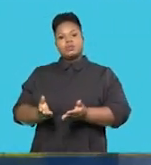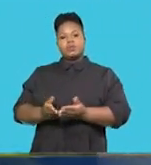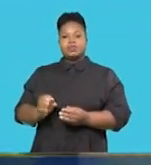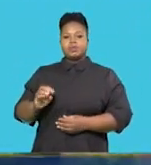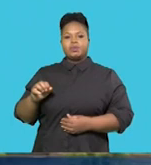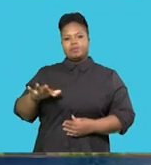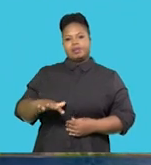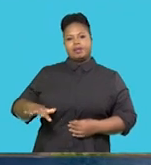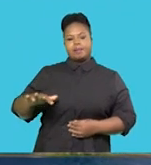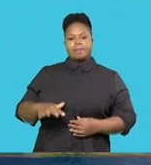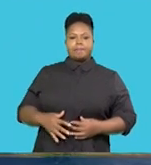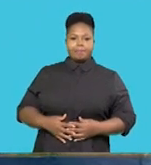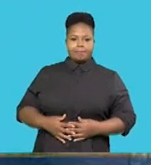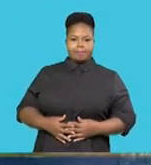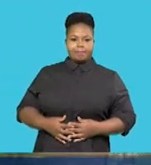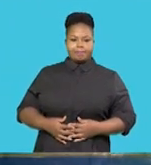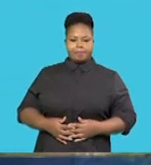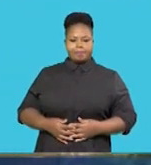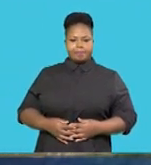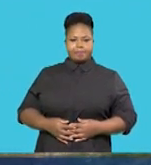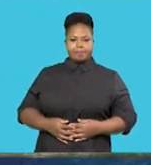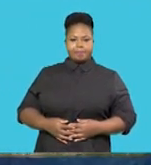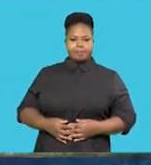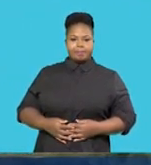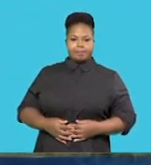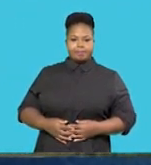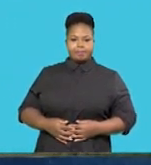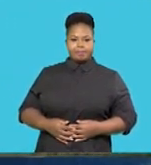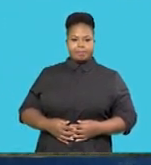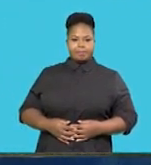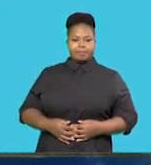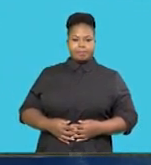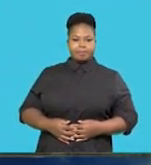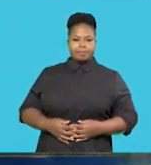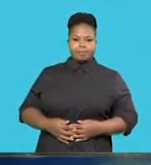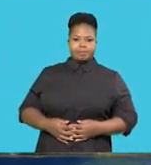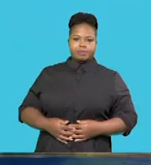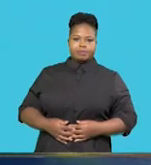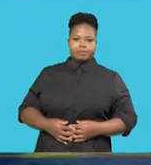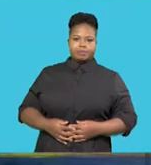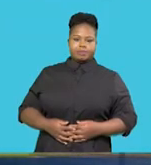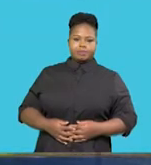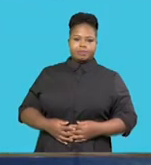kwiindawo zaseSoweto jikelele. Kwiindaba zeSoweto TV ndingunomzabalazo Mduka ePimville.